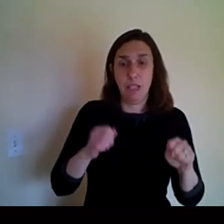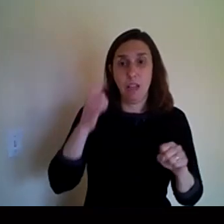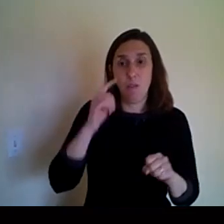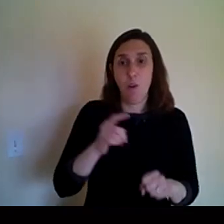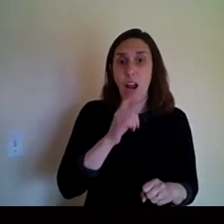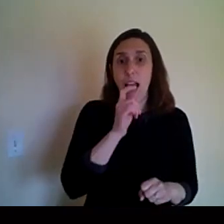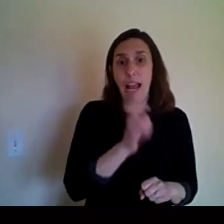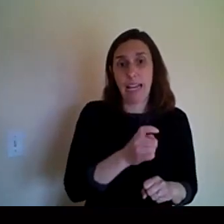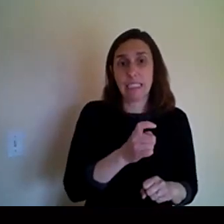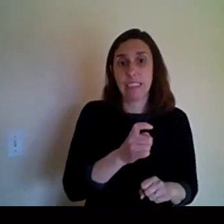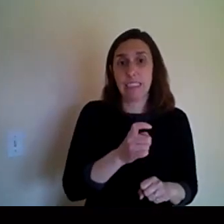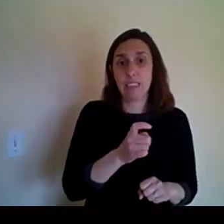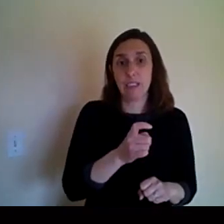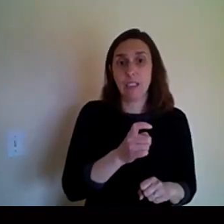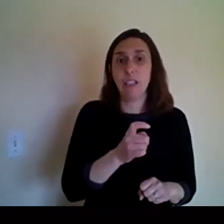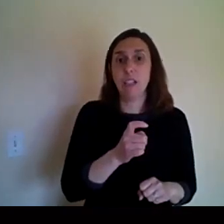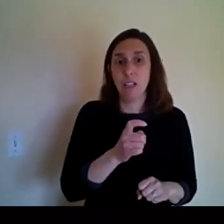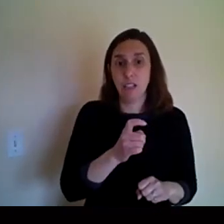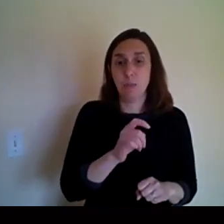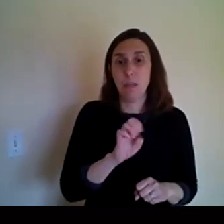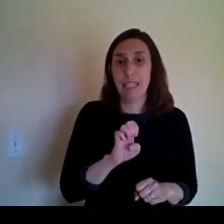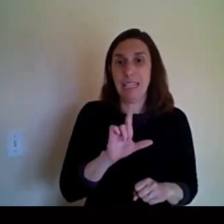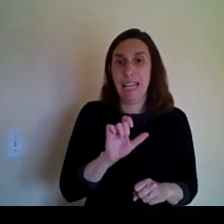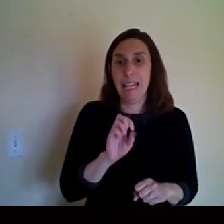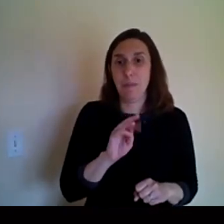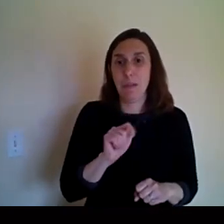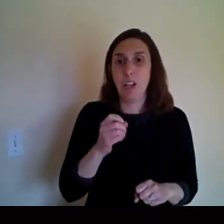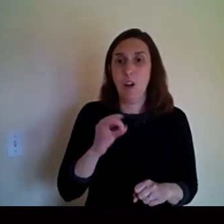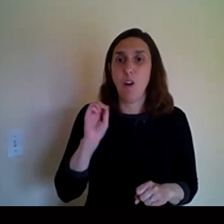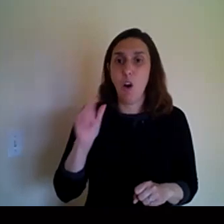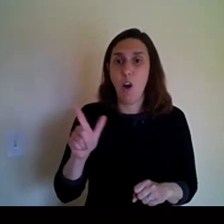x to be an element of all real numbers.